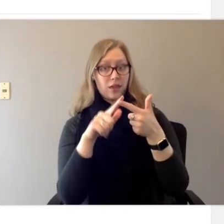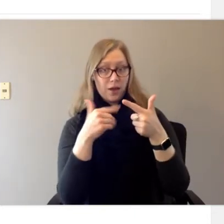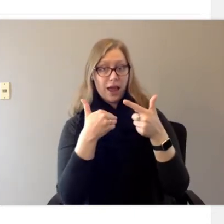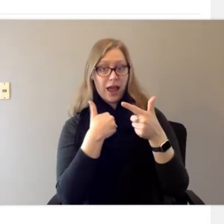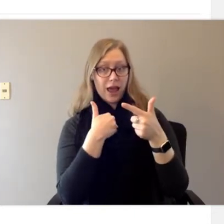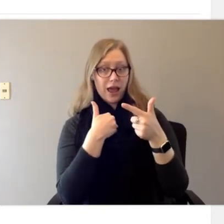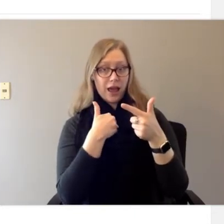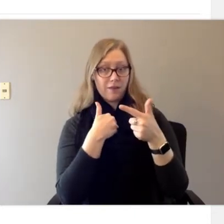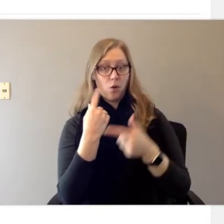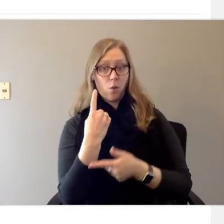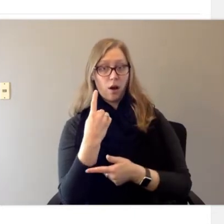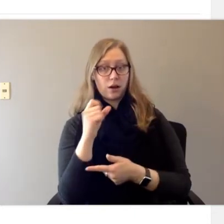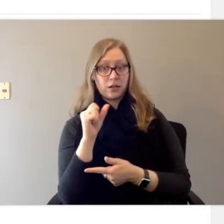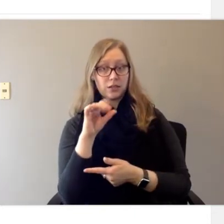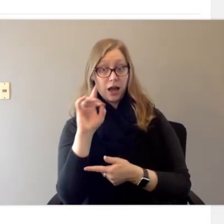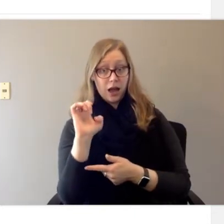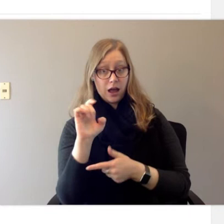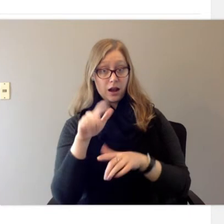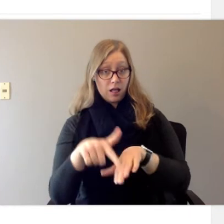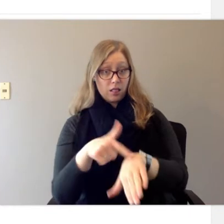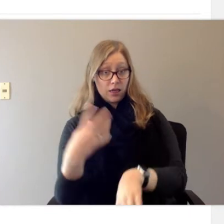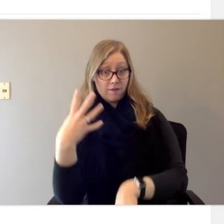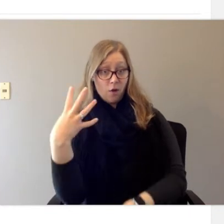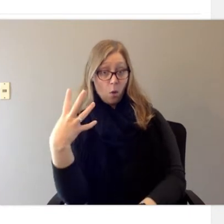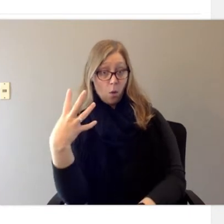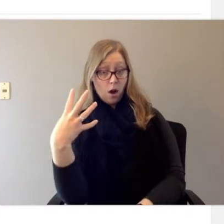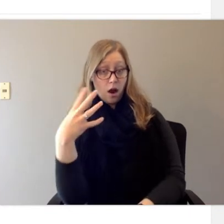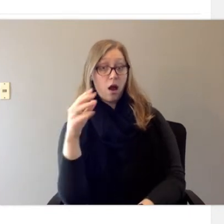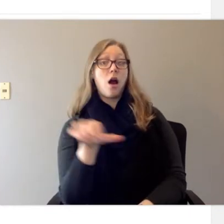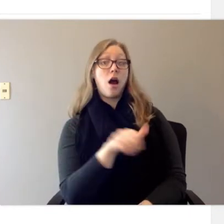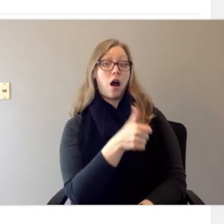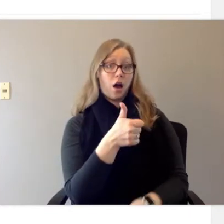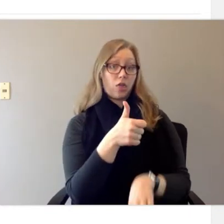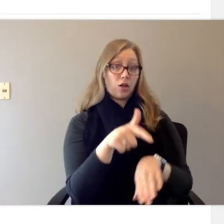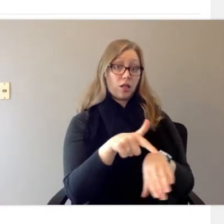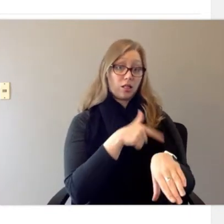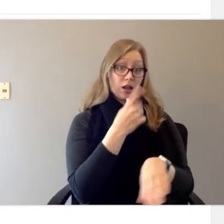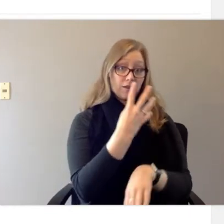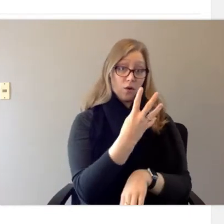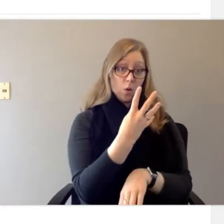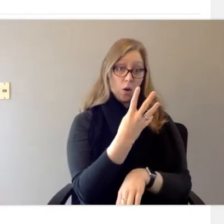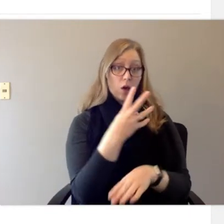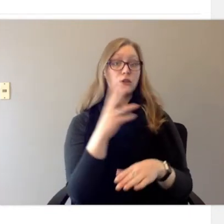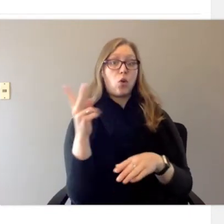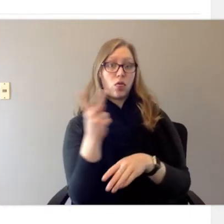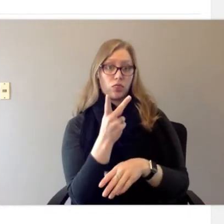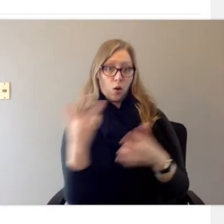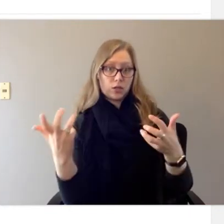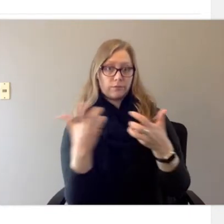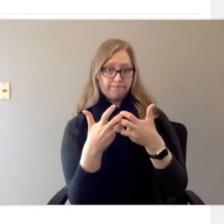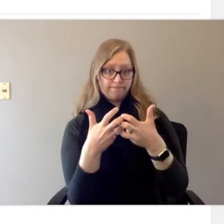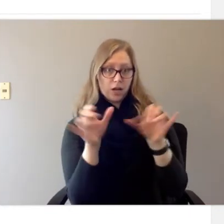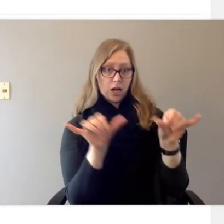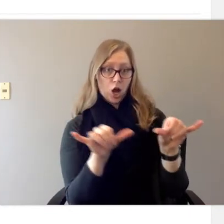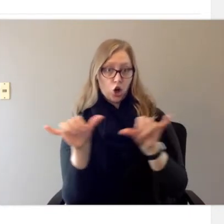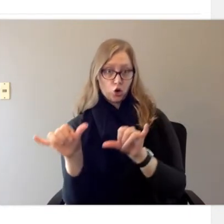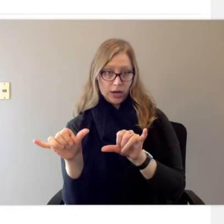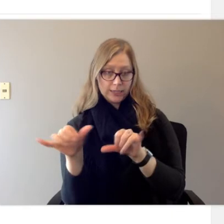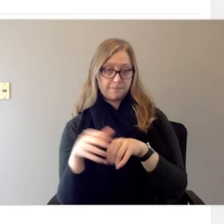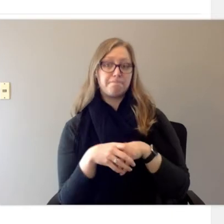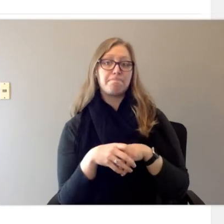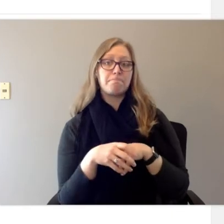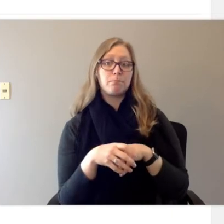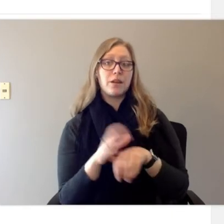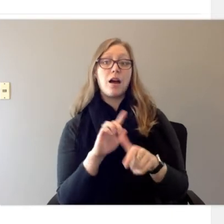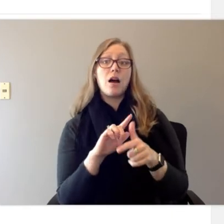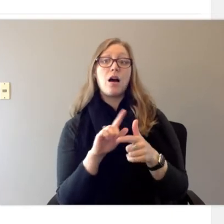have another side that is length 4, so those sides are congruent. We can mark this right angle as congruent. And then we